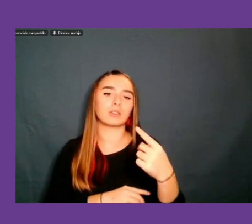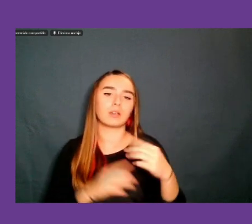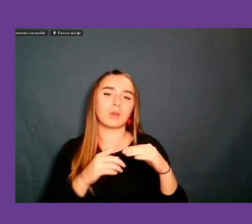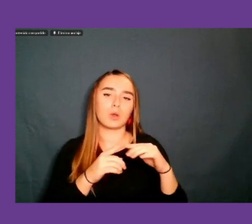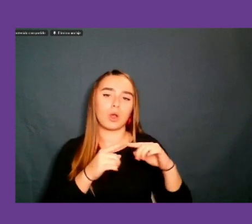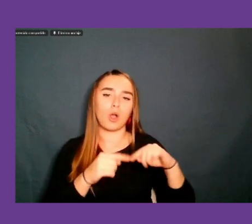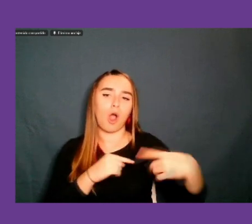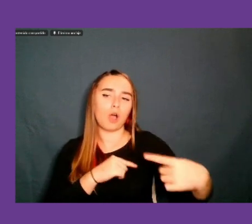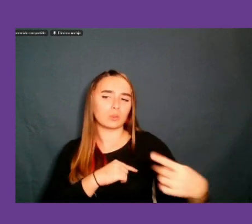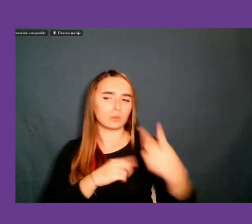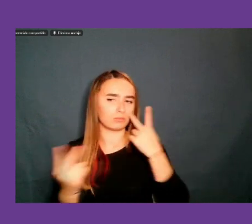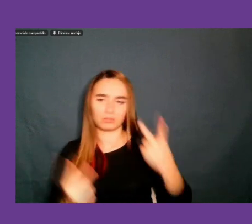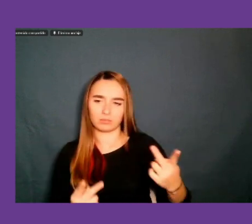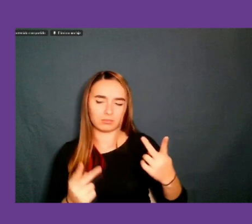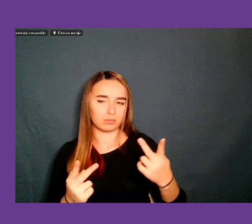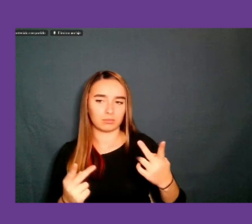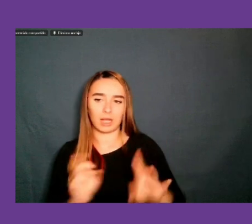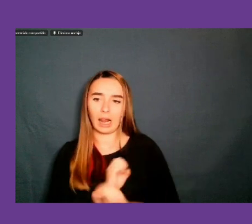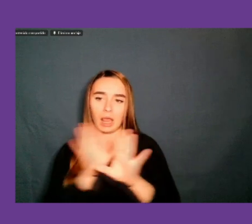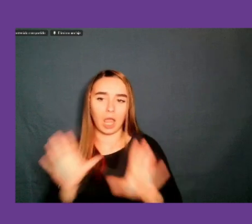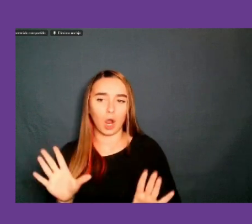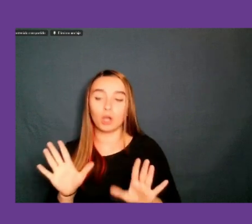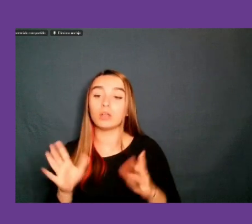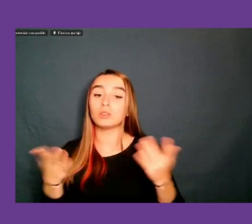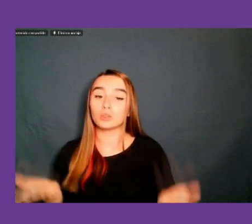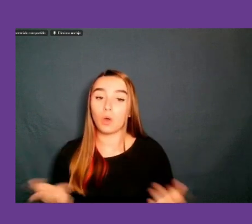organization, and so this is